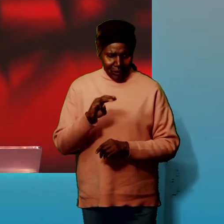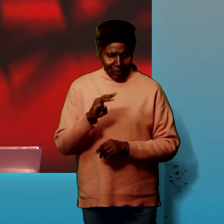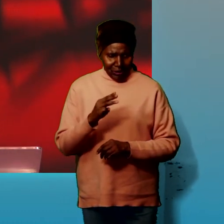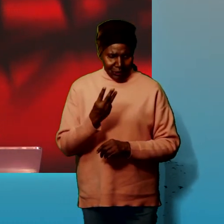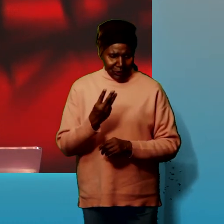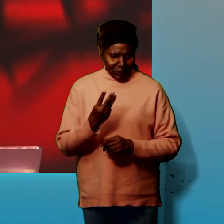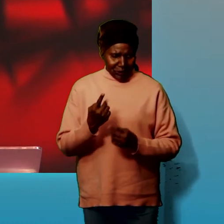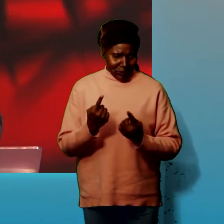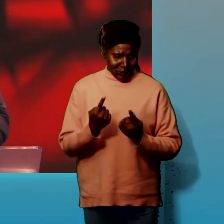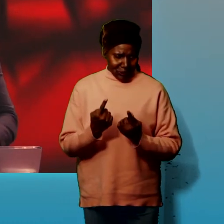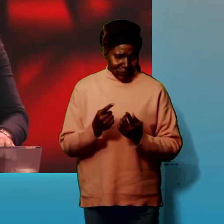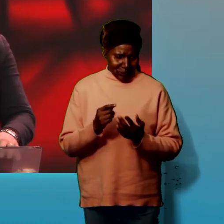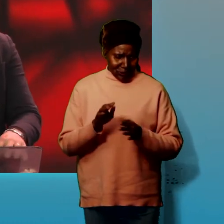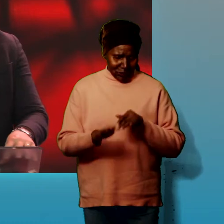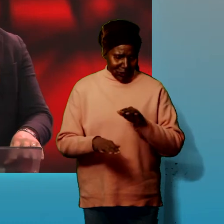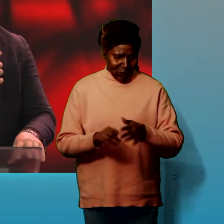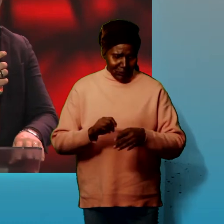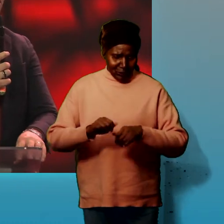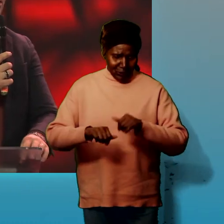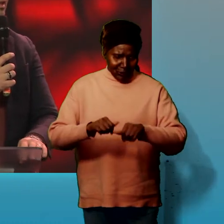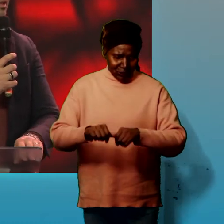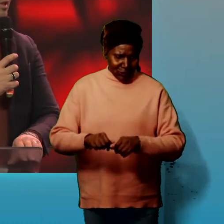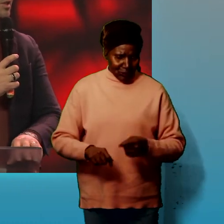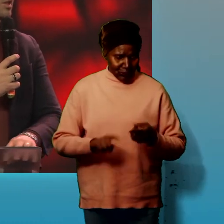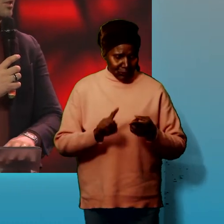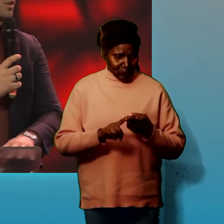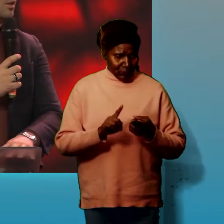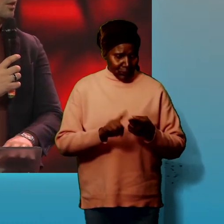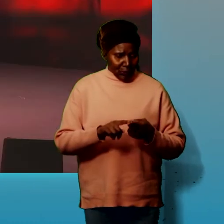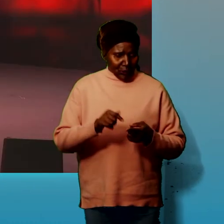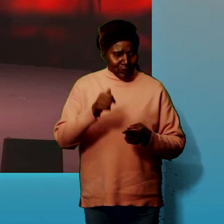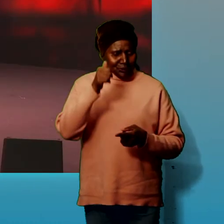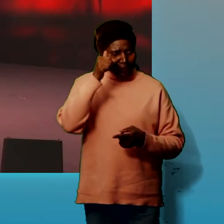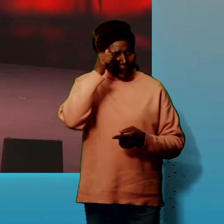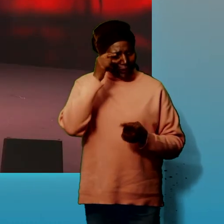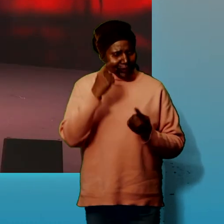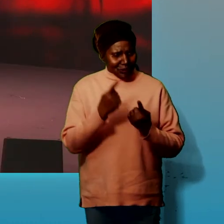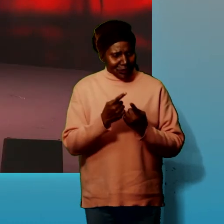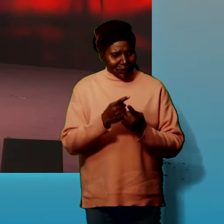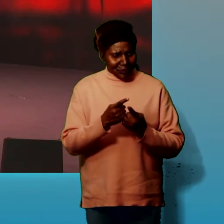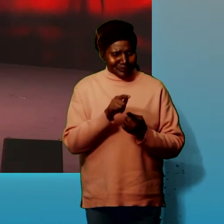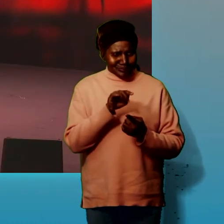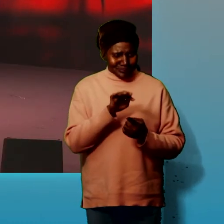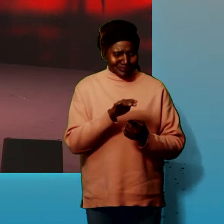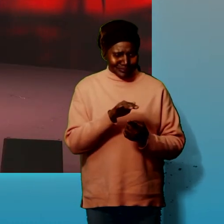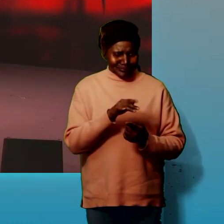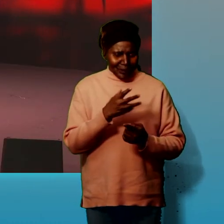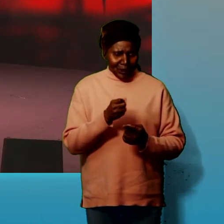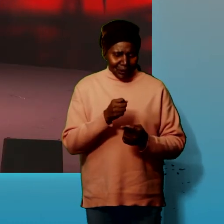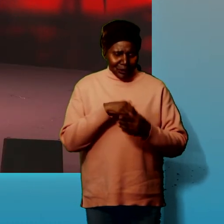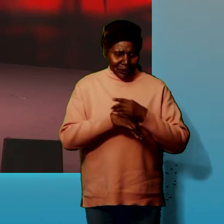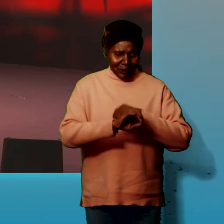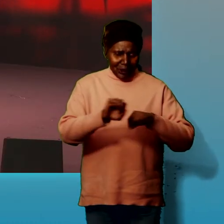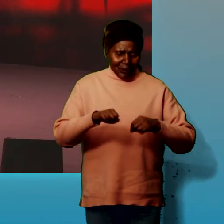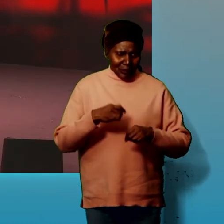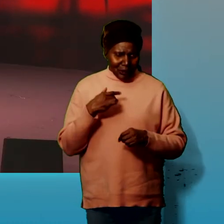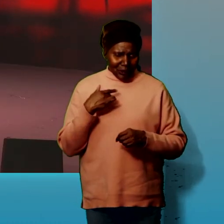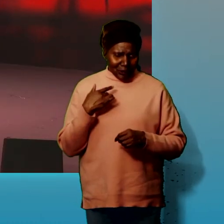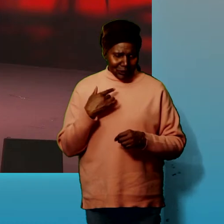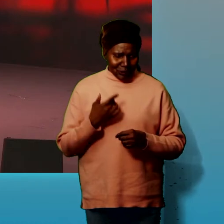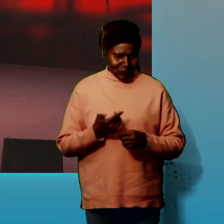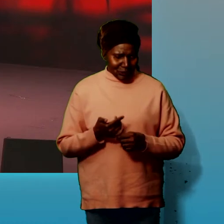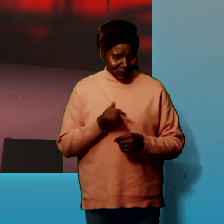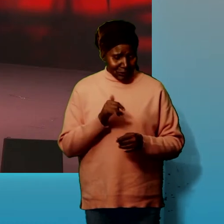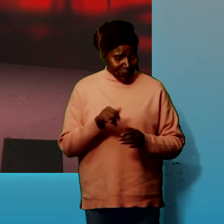or process. And the first is to simply acknowledge that those things exist in our lives. And for some of us, it may